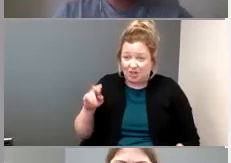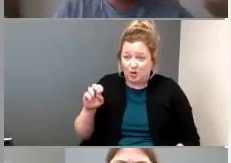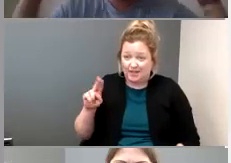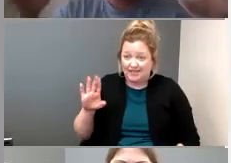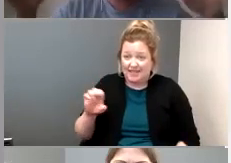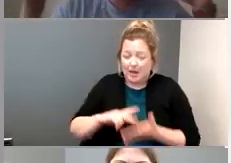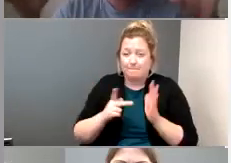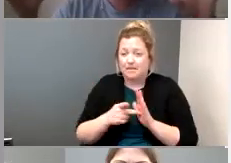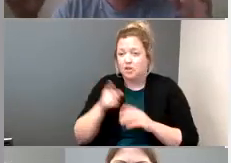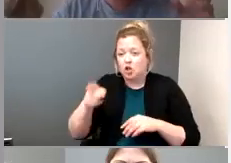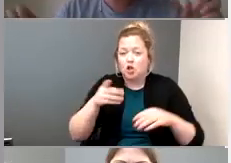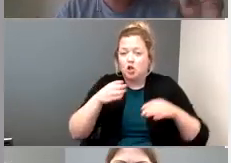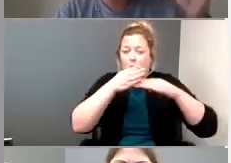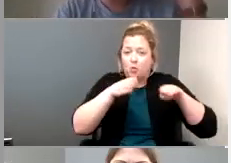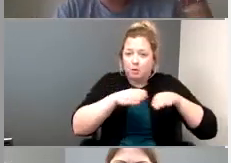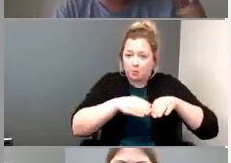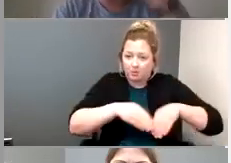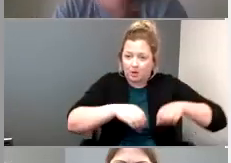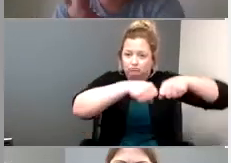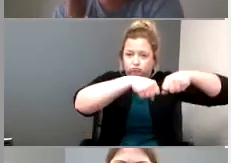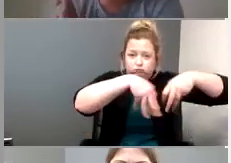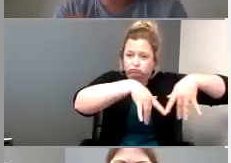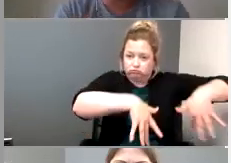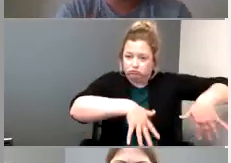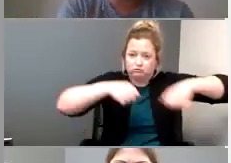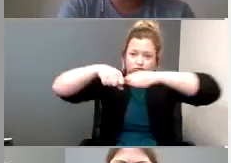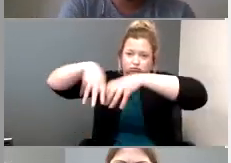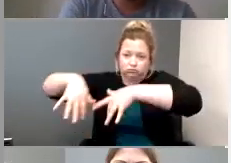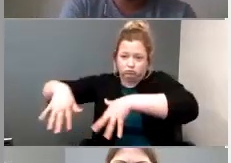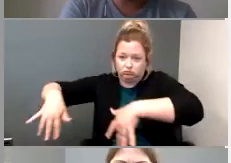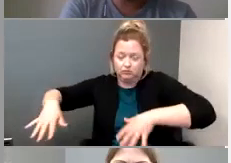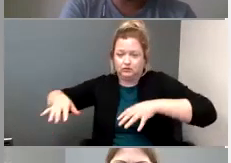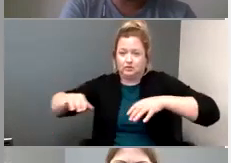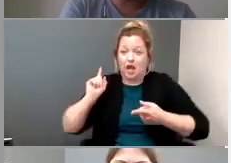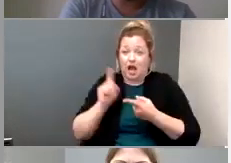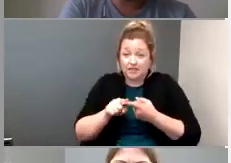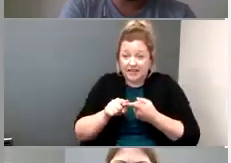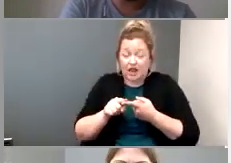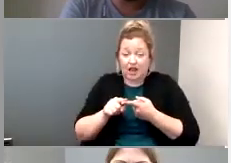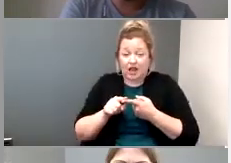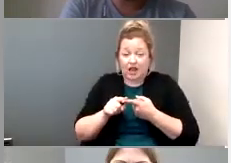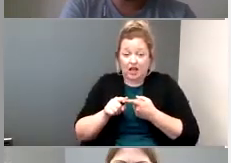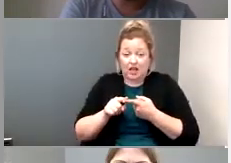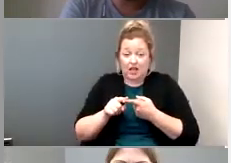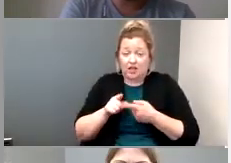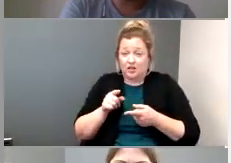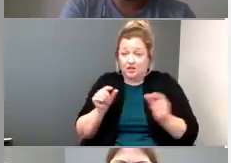broke down the array into smaller and smaller components until you get a single element everywhere. So if you look at this particular